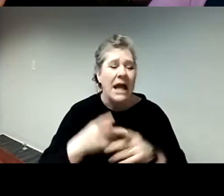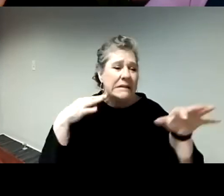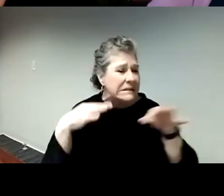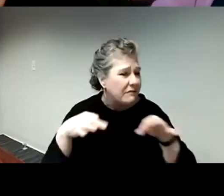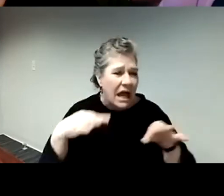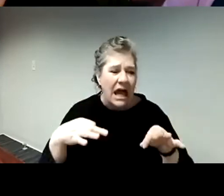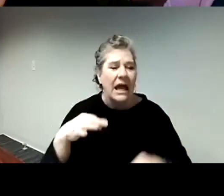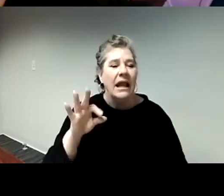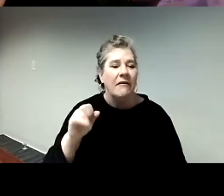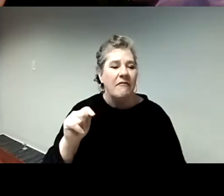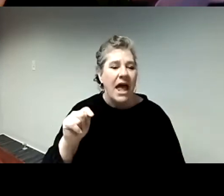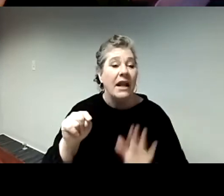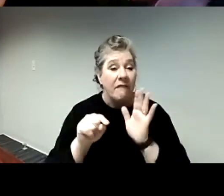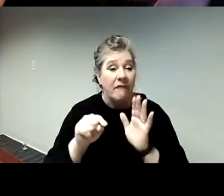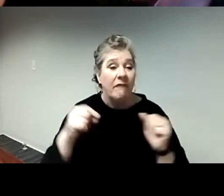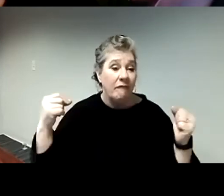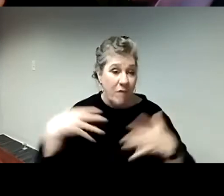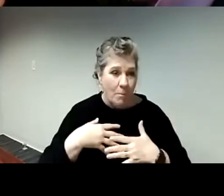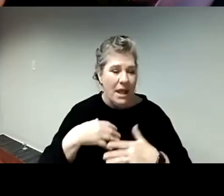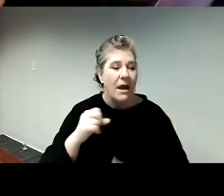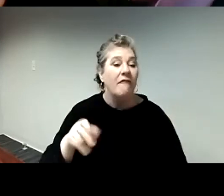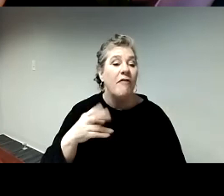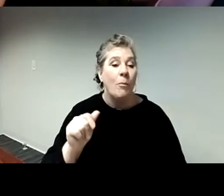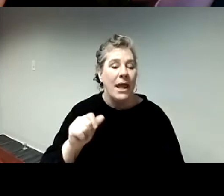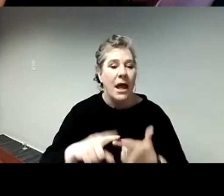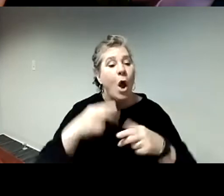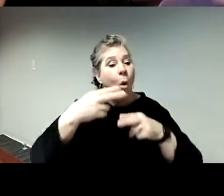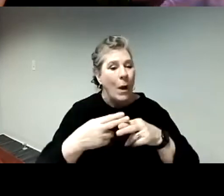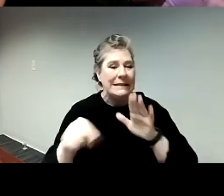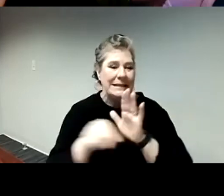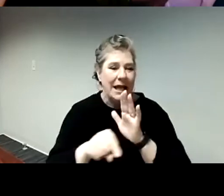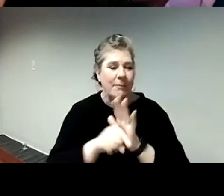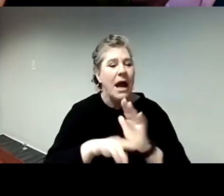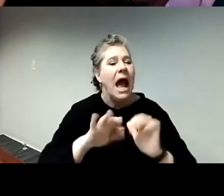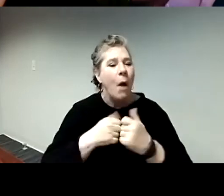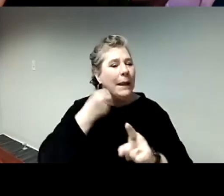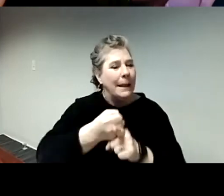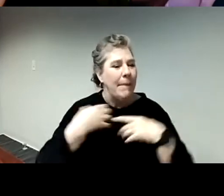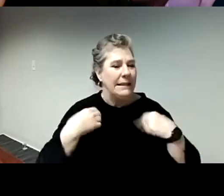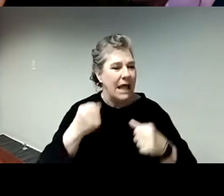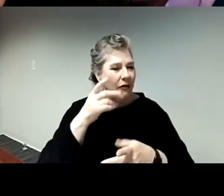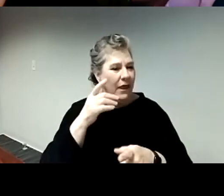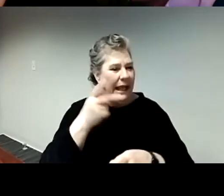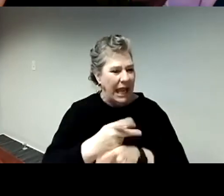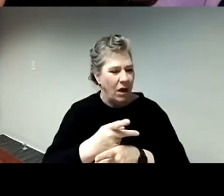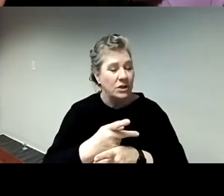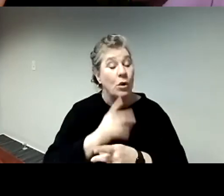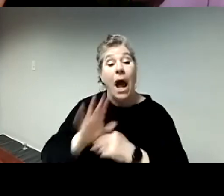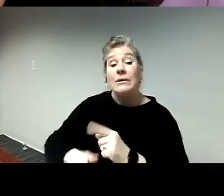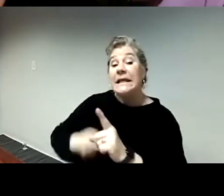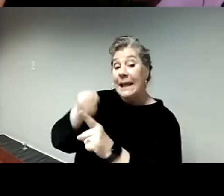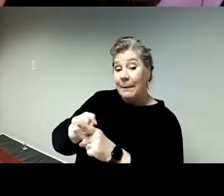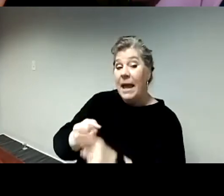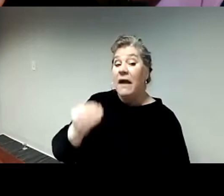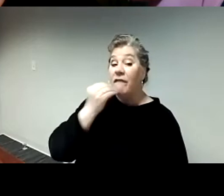fat phobia, weight stigma. We've talked a little bit about how it affects healthcare. How does it connect with issues of food justice, you know, especially issues like